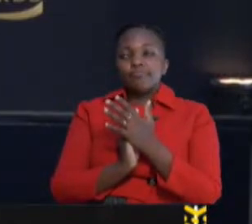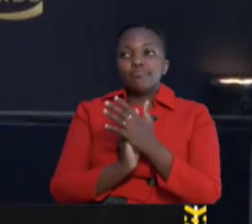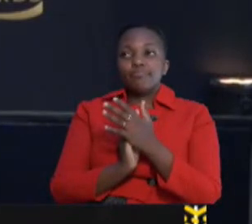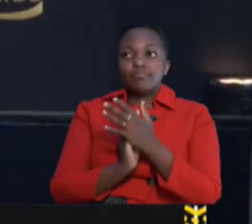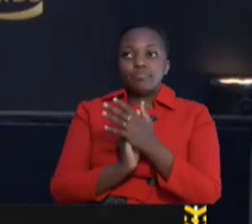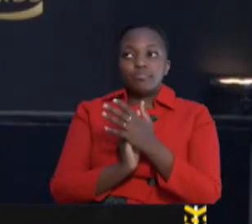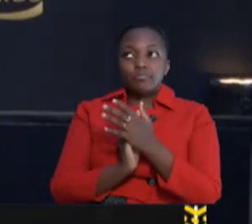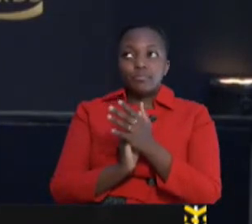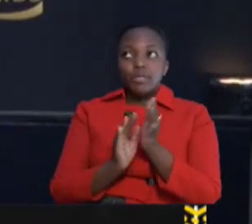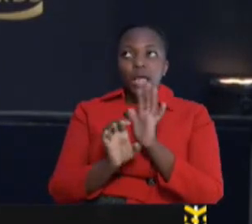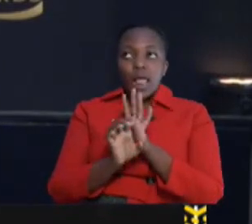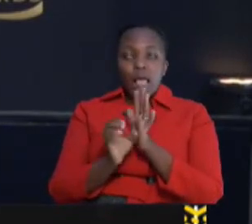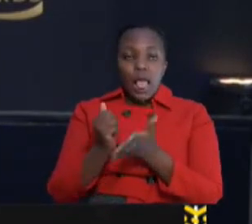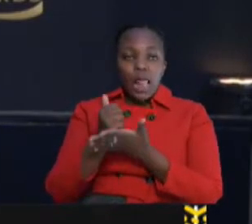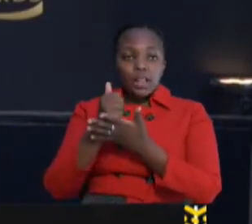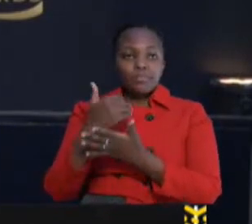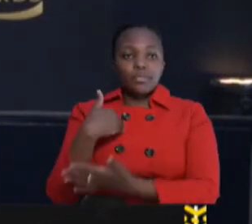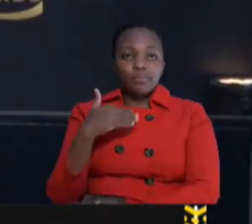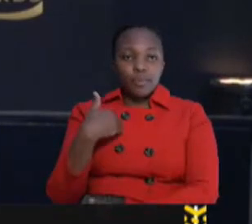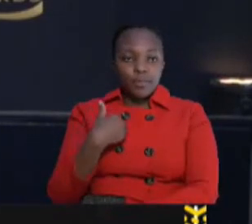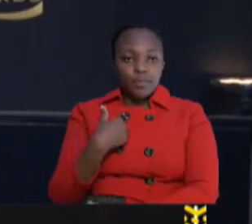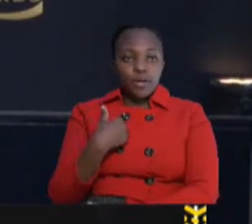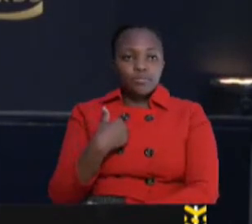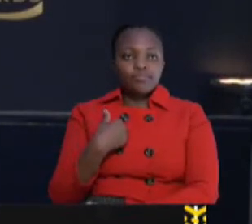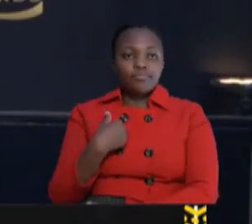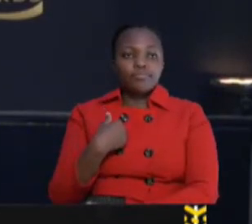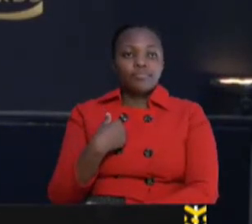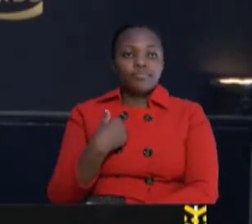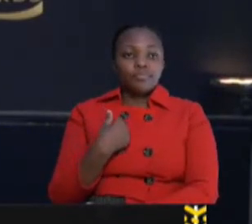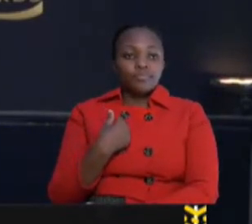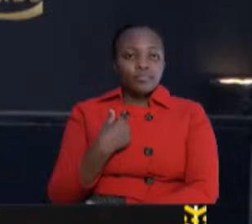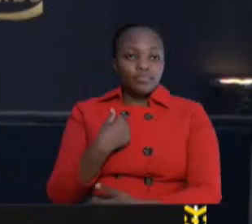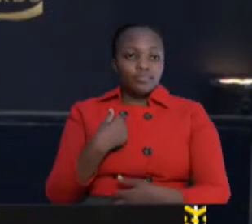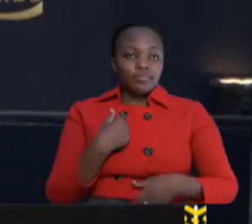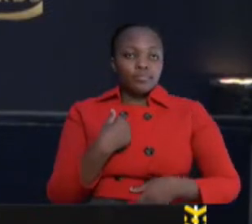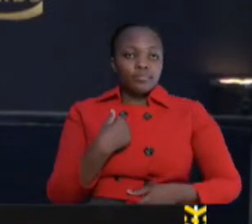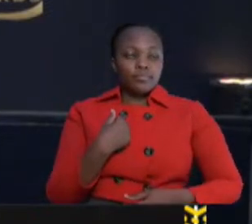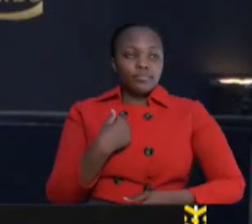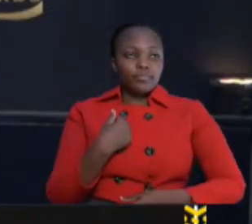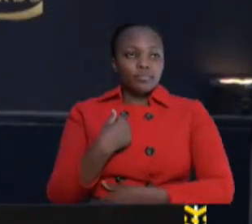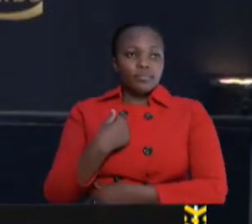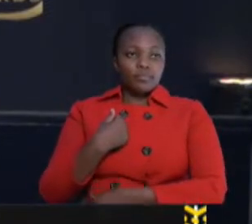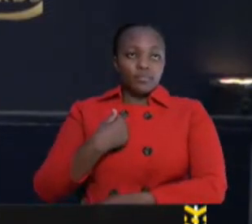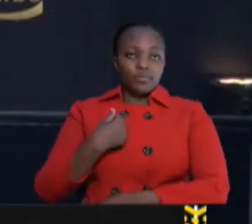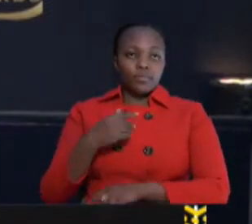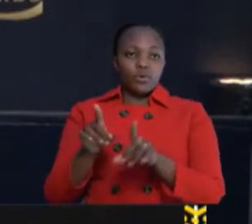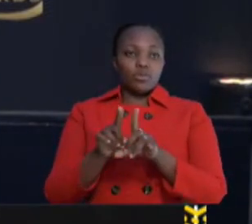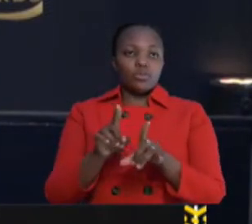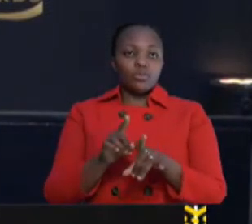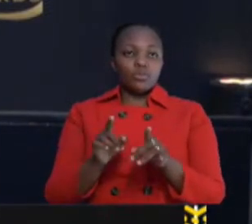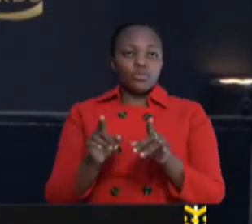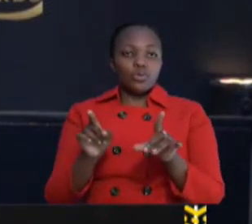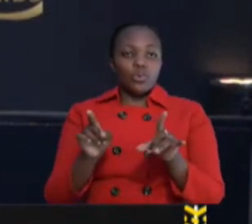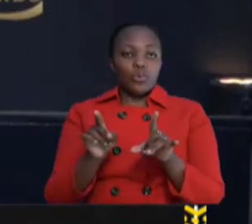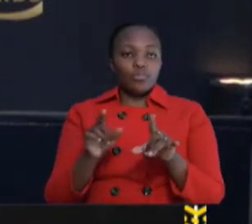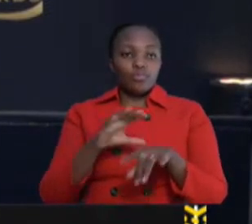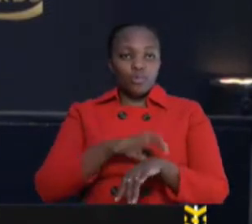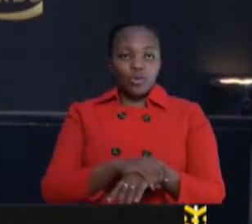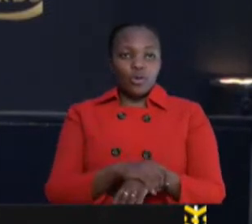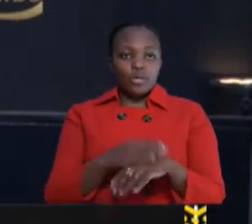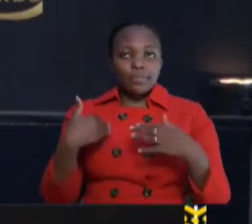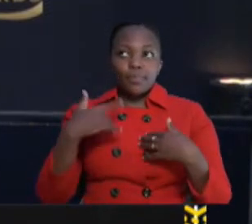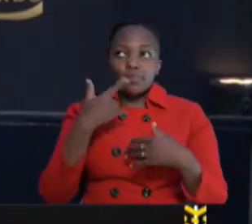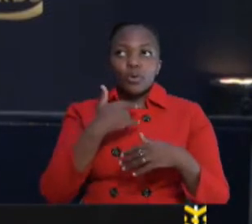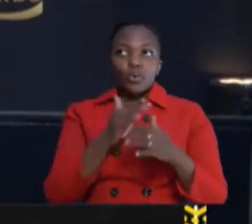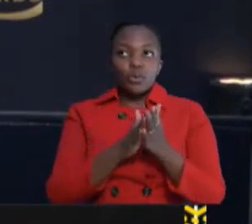in the first place. They were not fans of Barbie, but now they understand why Barbie is Barbie and why they